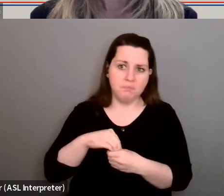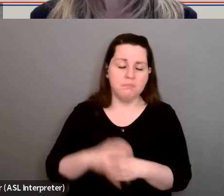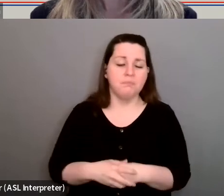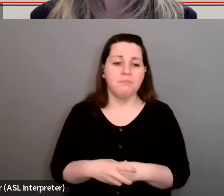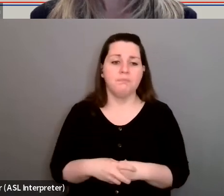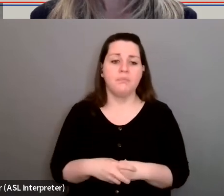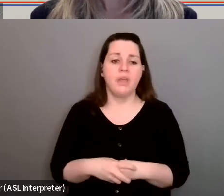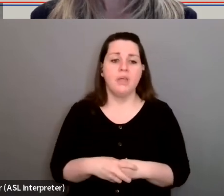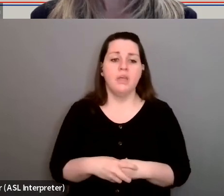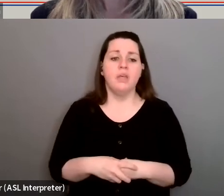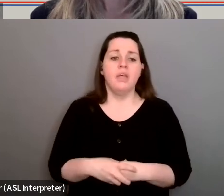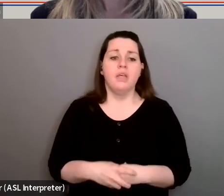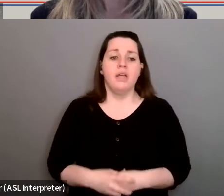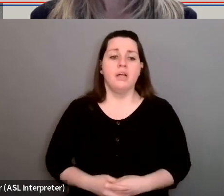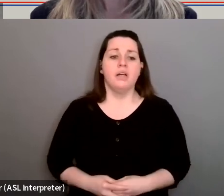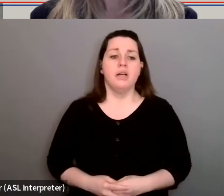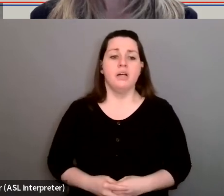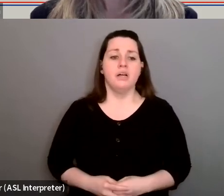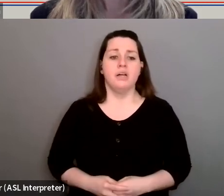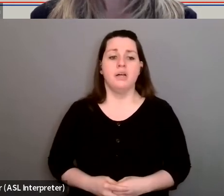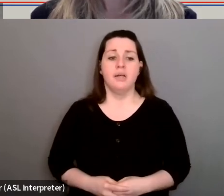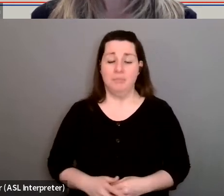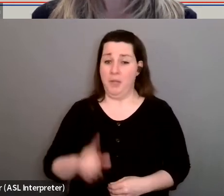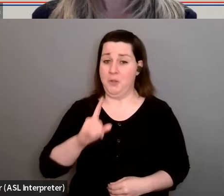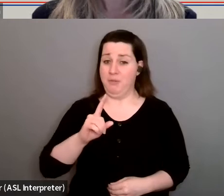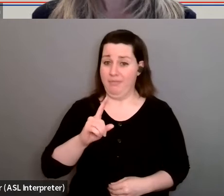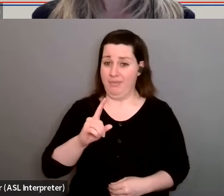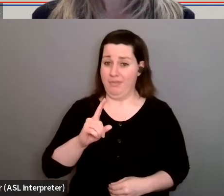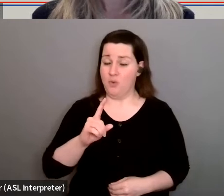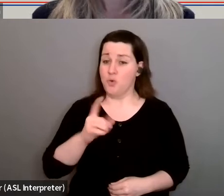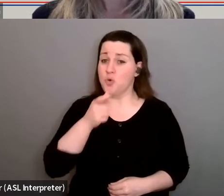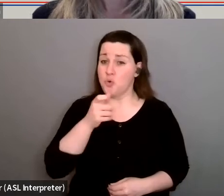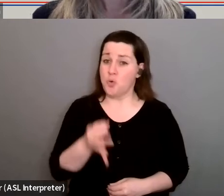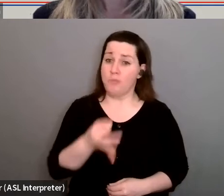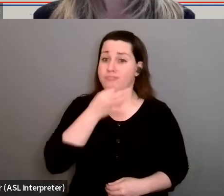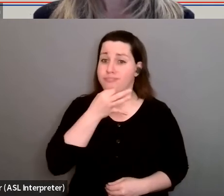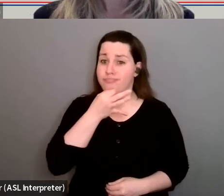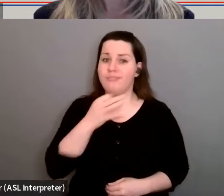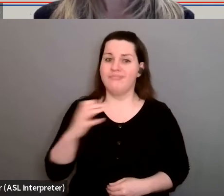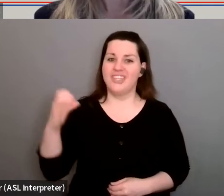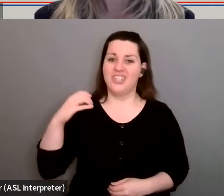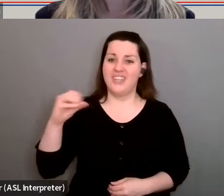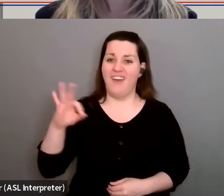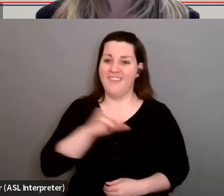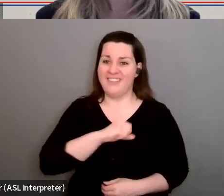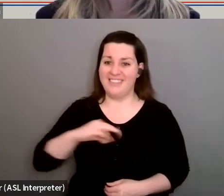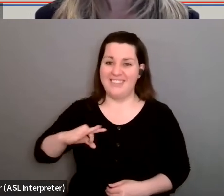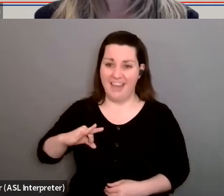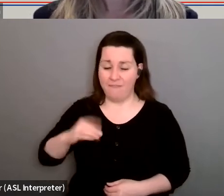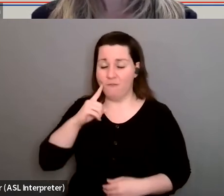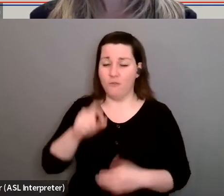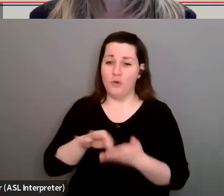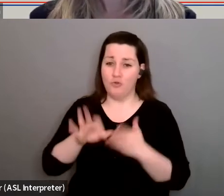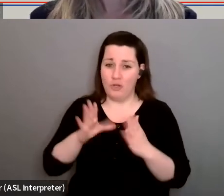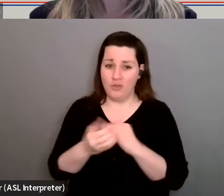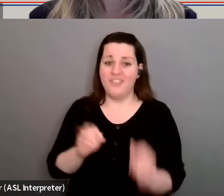that the person that's the real expert is the Chief of Staff in the Treasurer's Office, and that's Karen Austin. And she'll be going